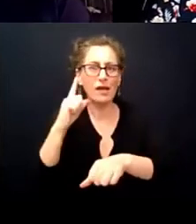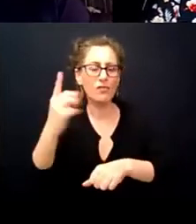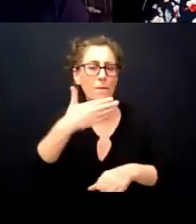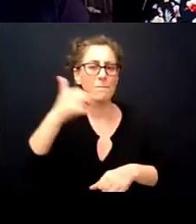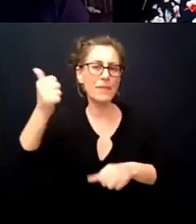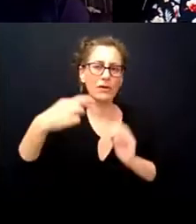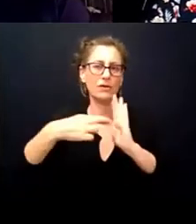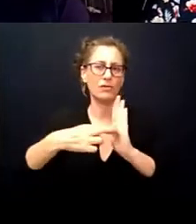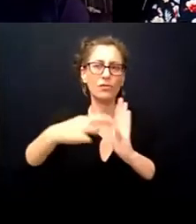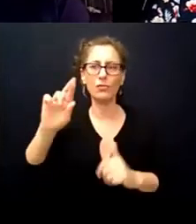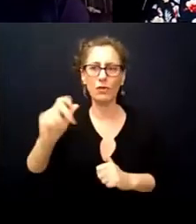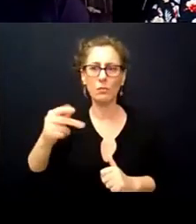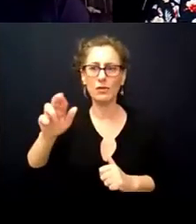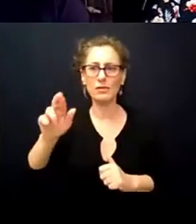the